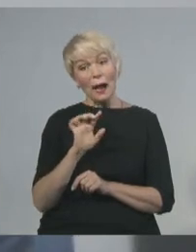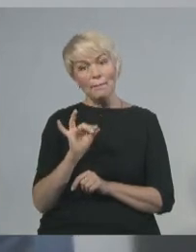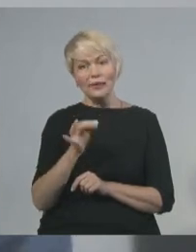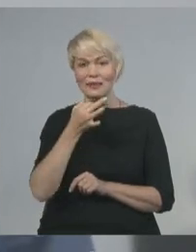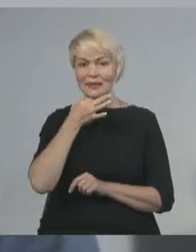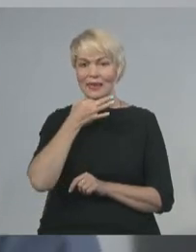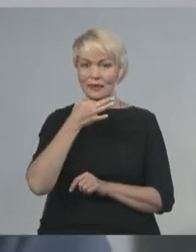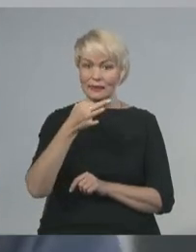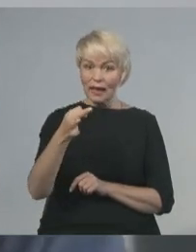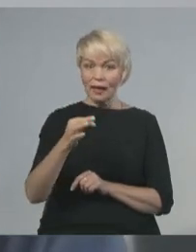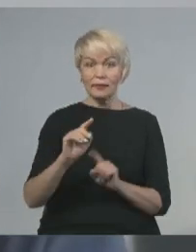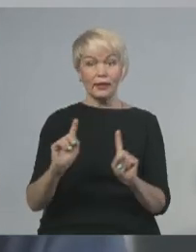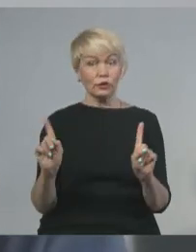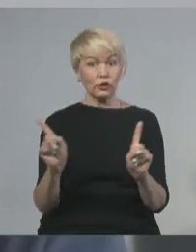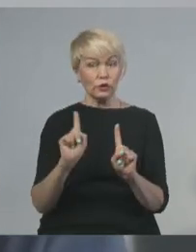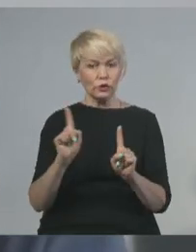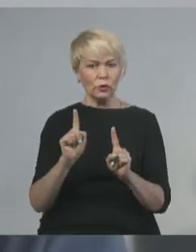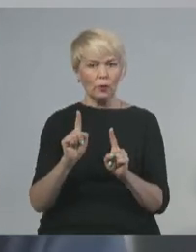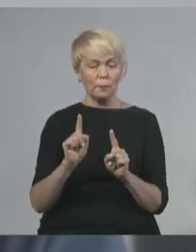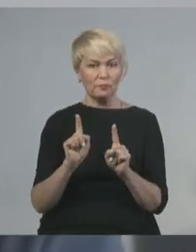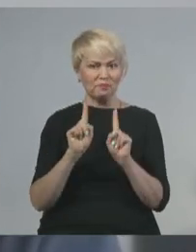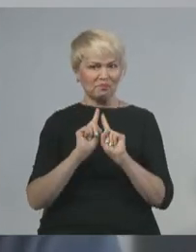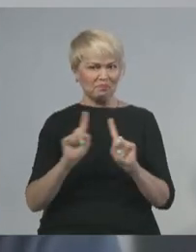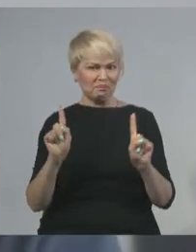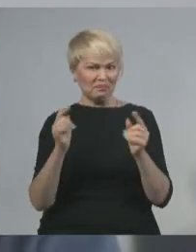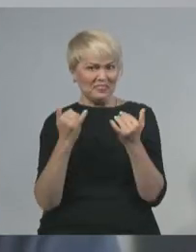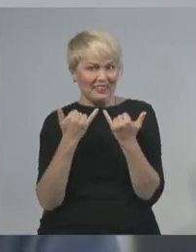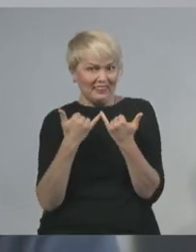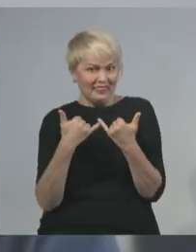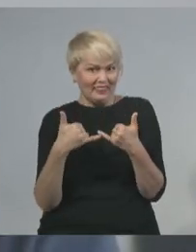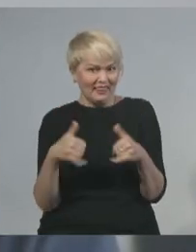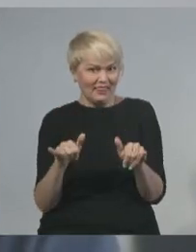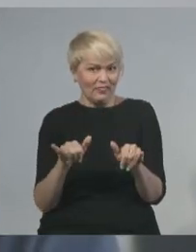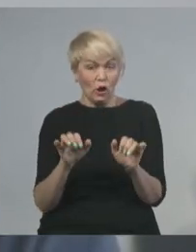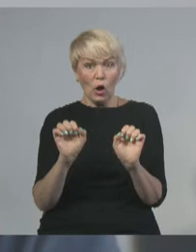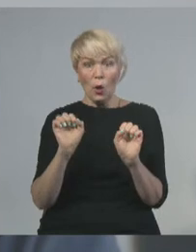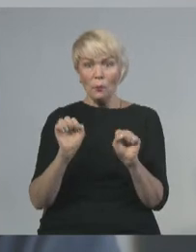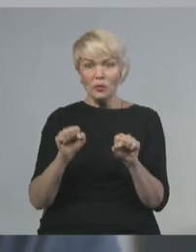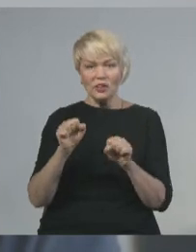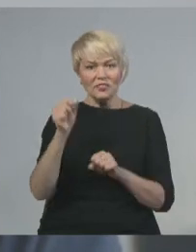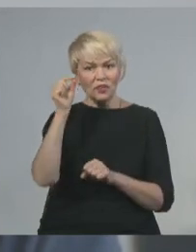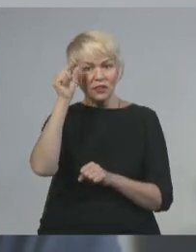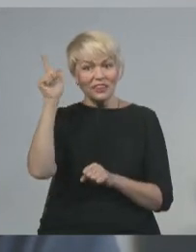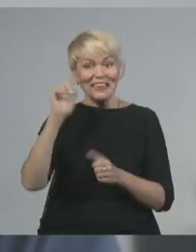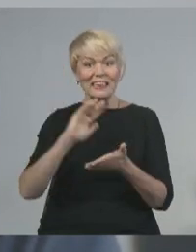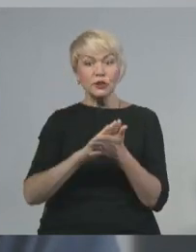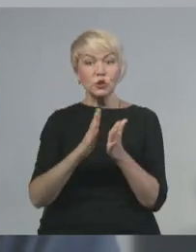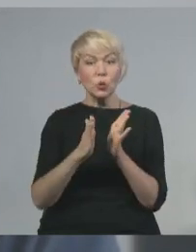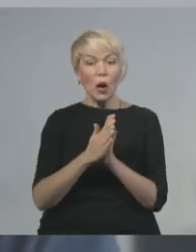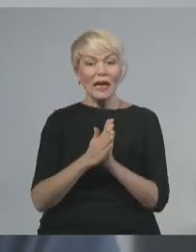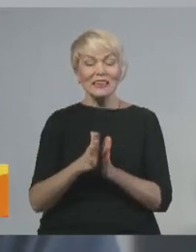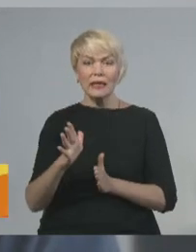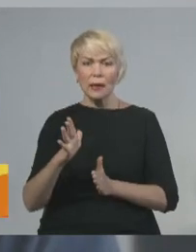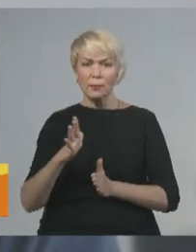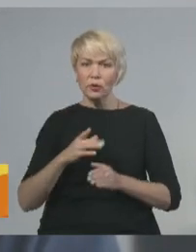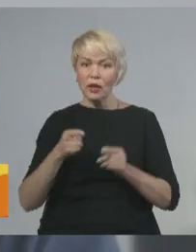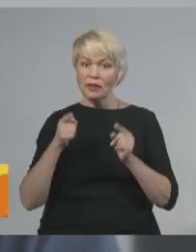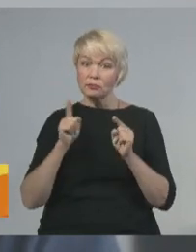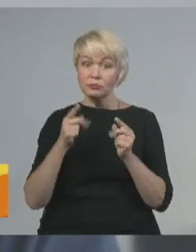was probably better in a way than for example when it comes to